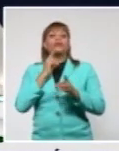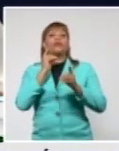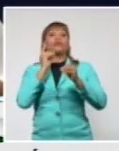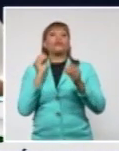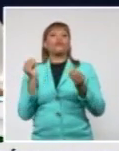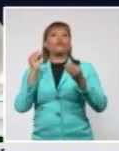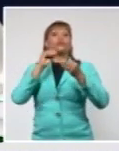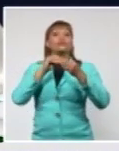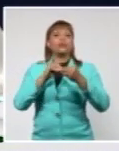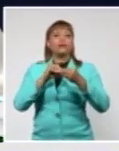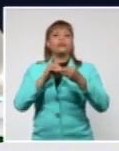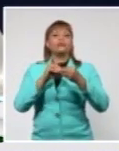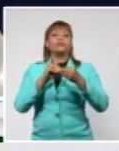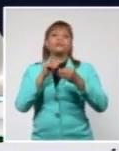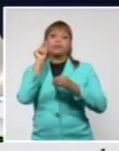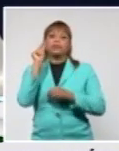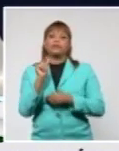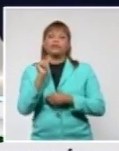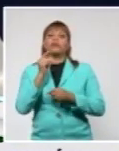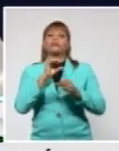of testing.